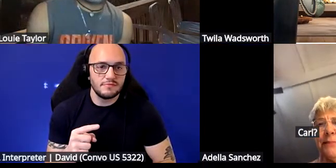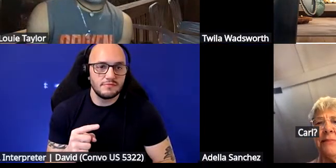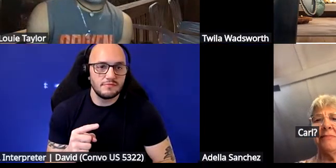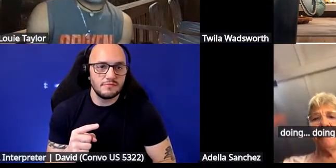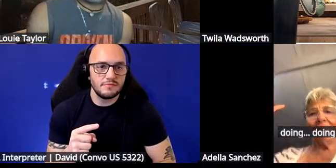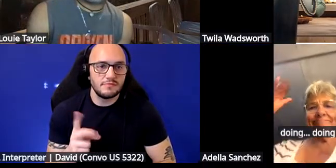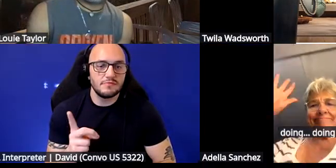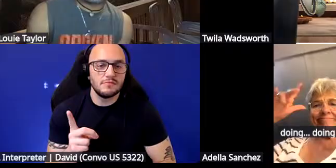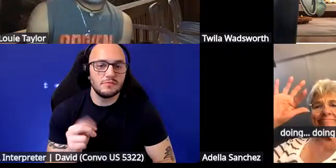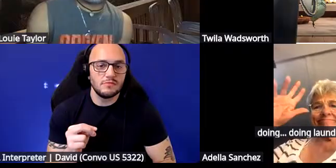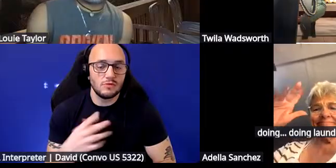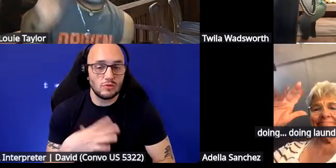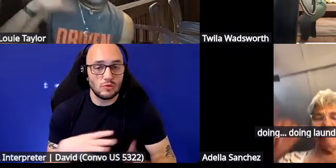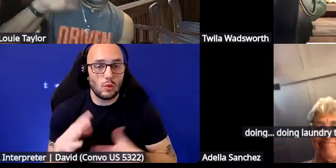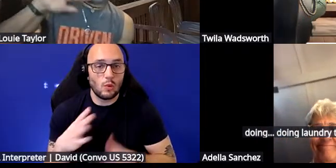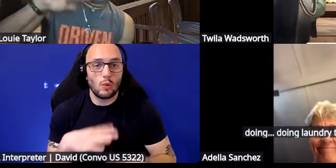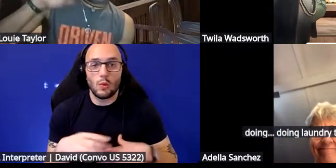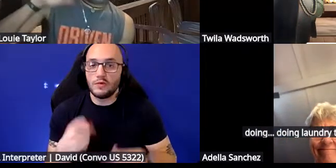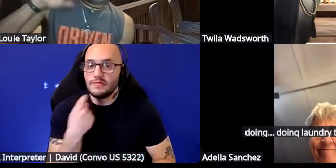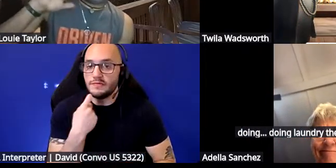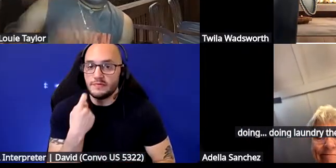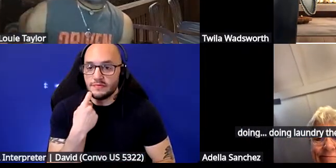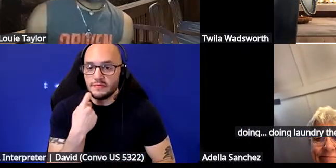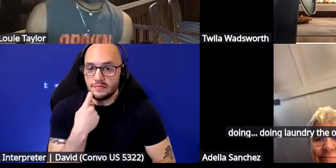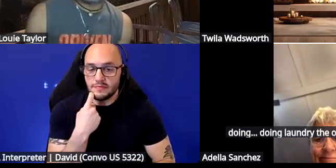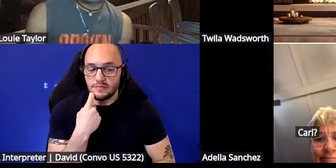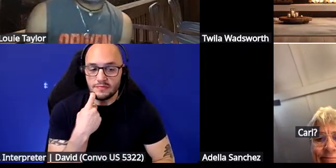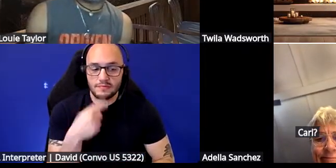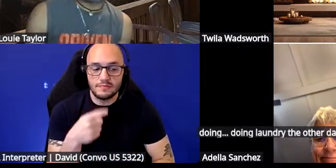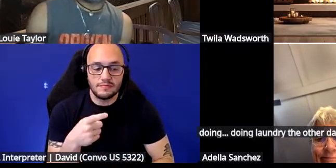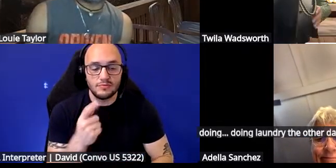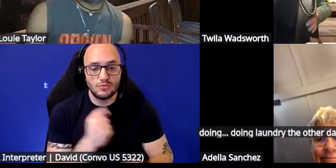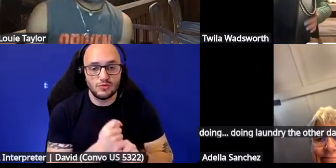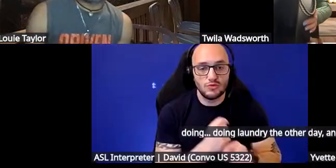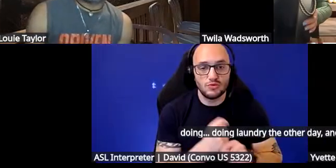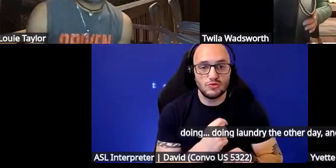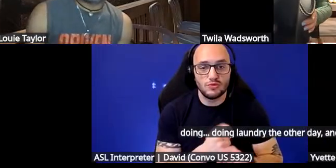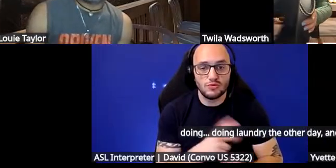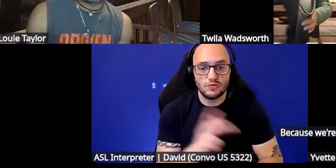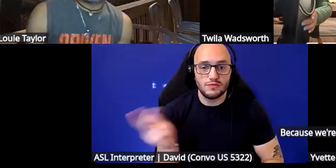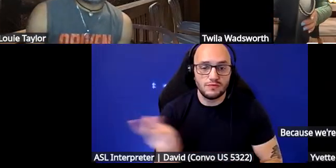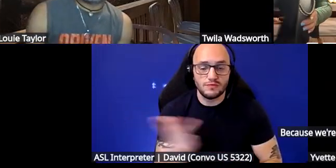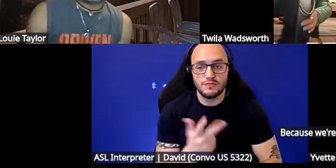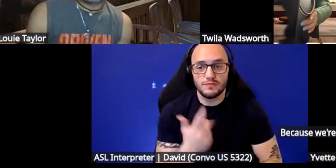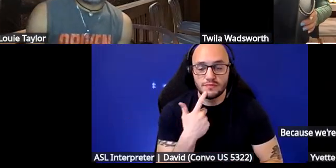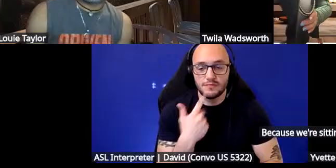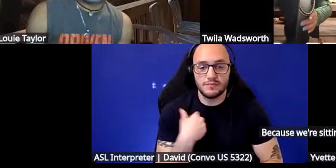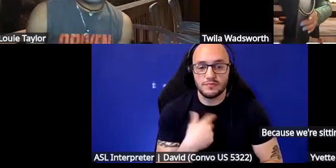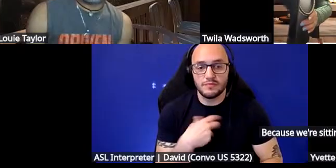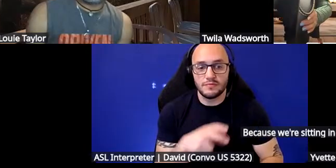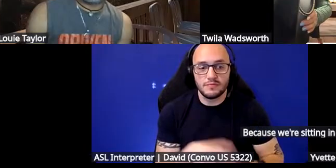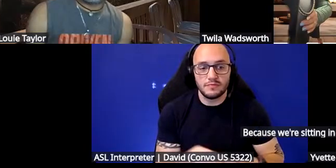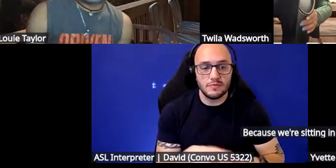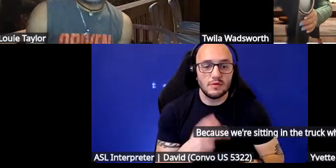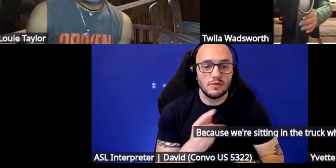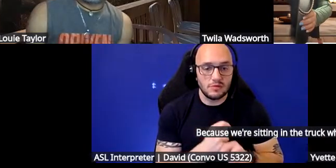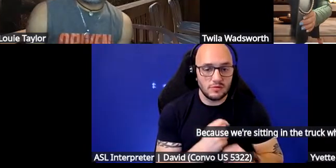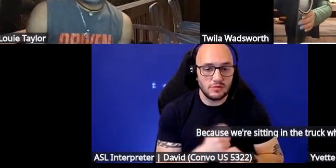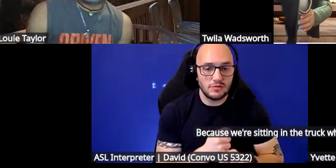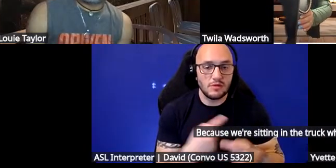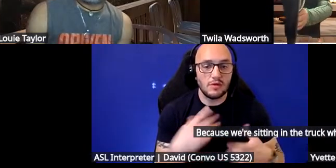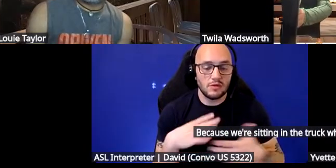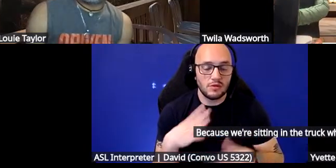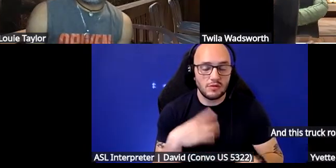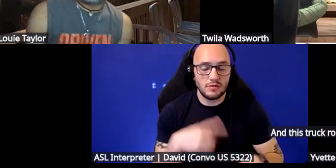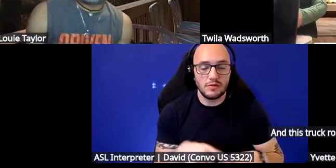doing laundry the other day, and this truck rolls up on us because we're sitting in the truck while the laundry was in. And this truck